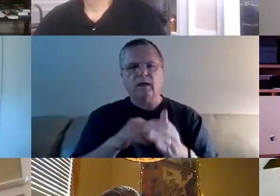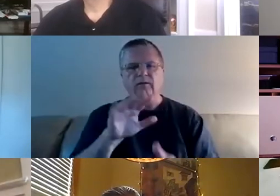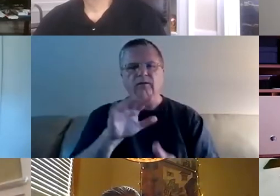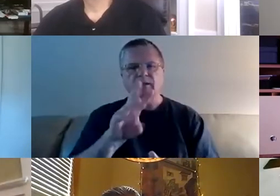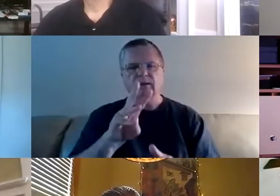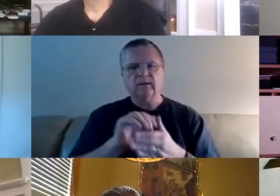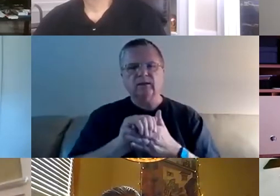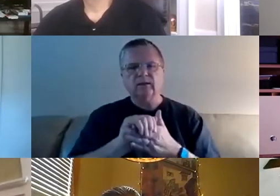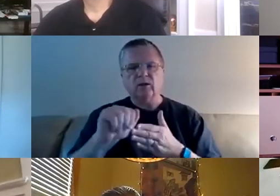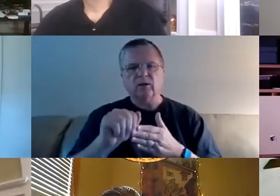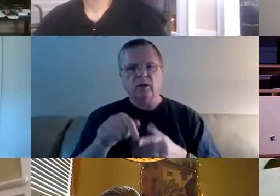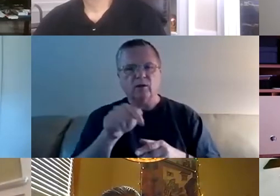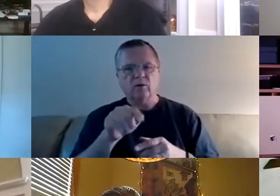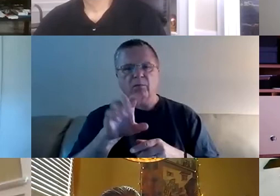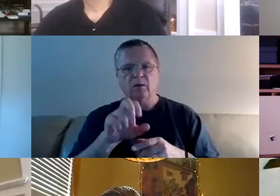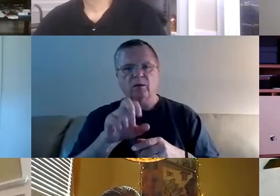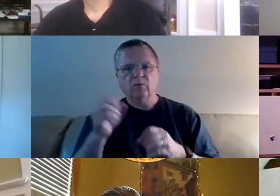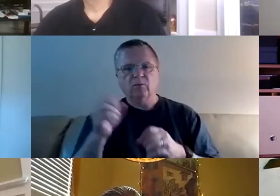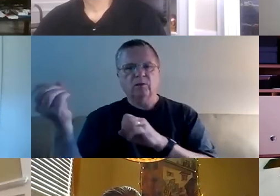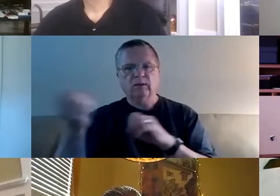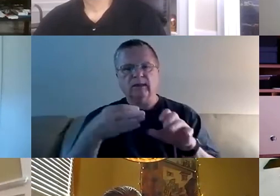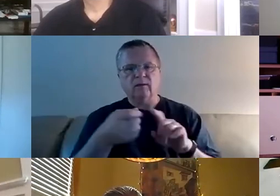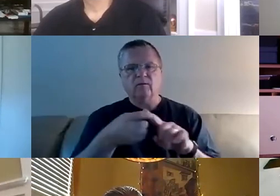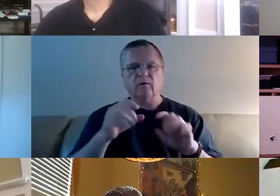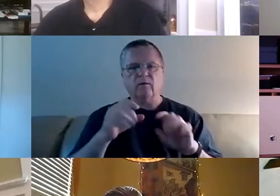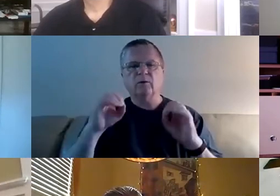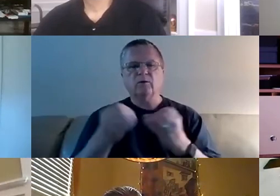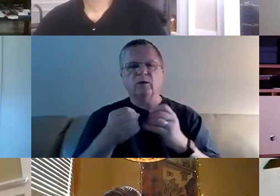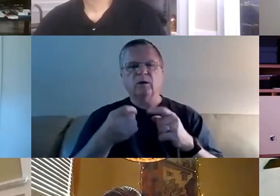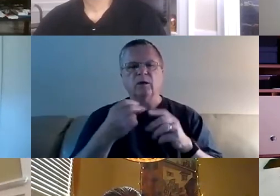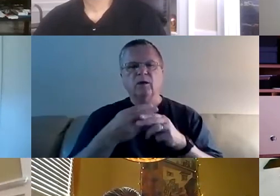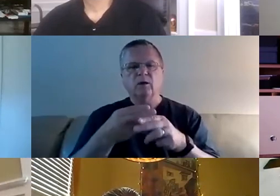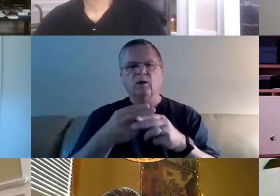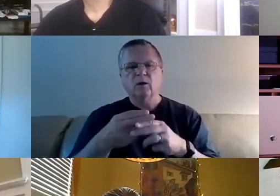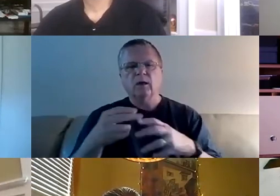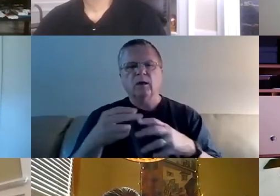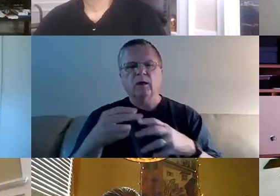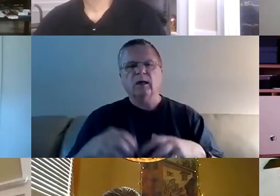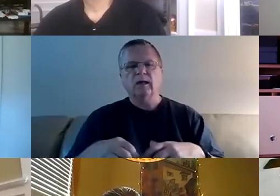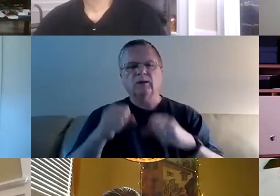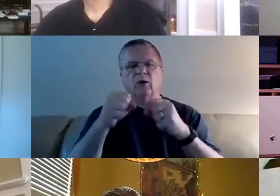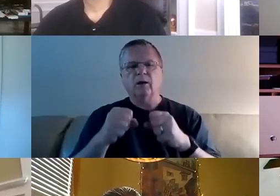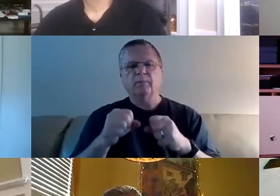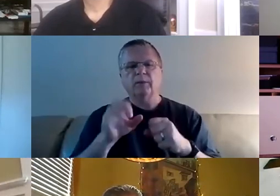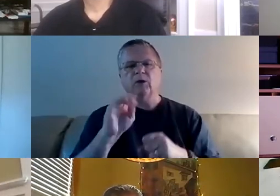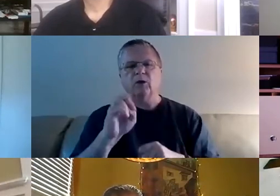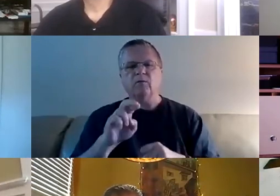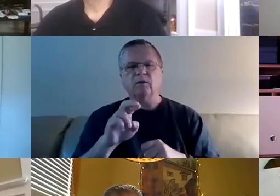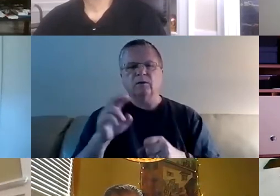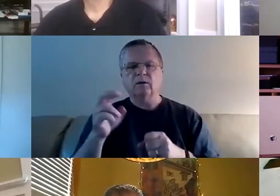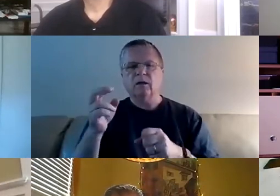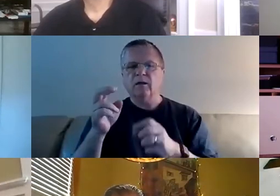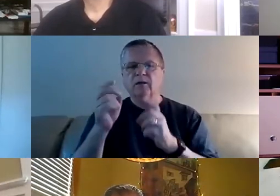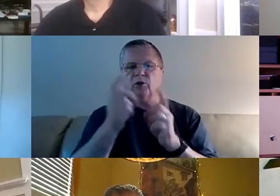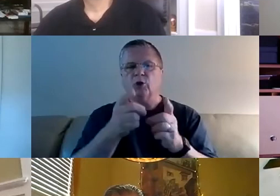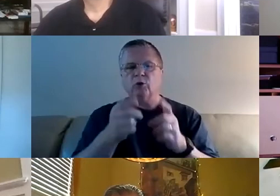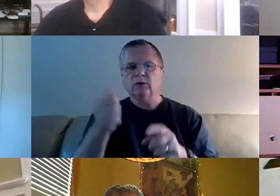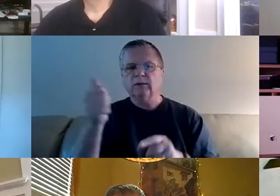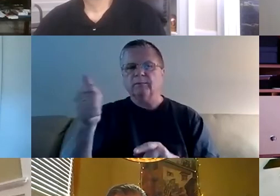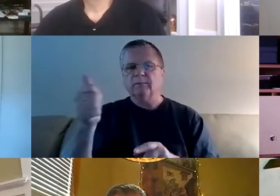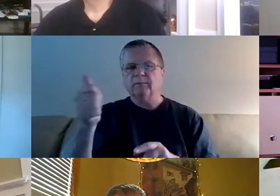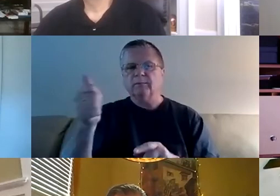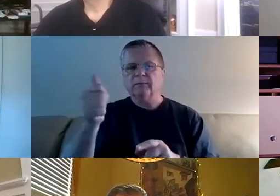$1,056. The boxes were sent from an organization called Adopt an Officer. The donors remain anonymous. Bill